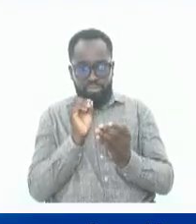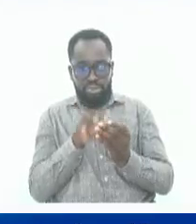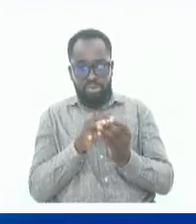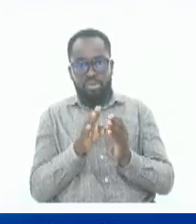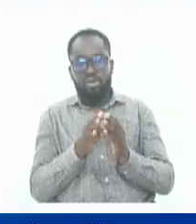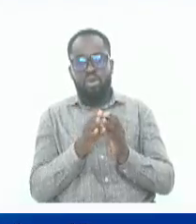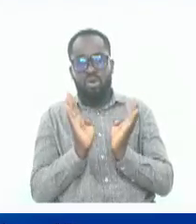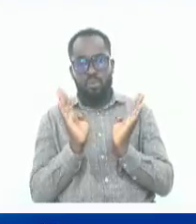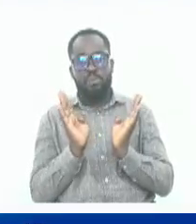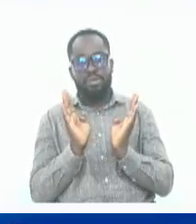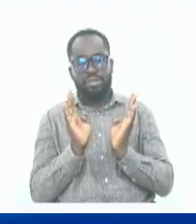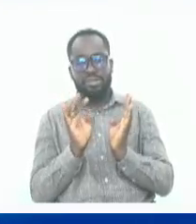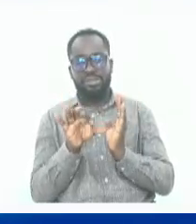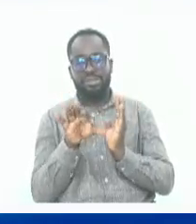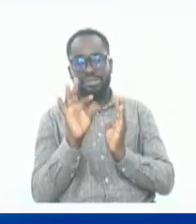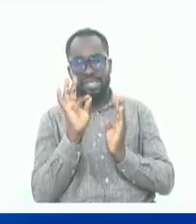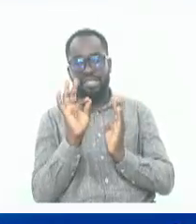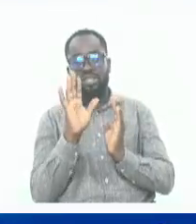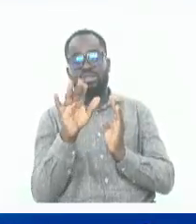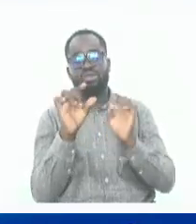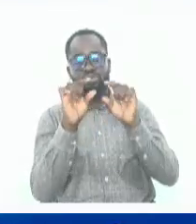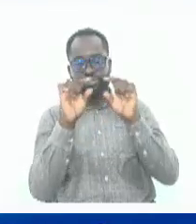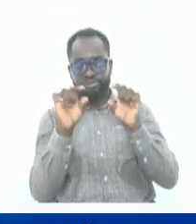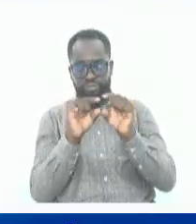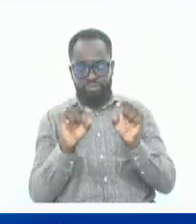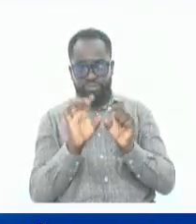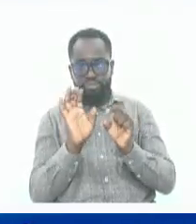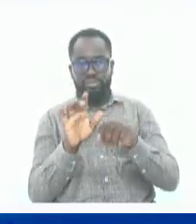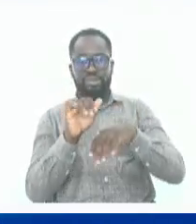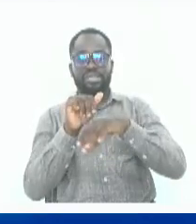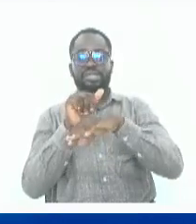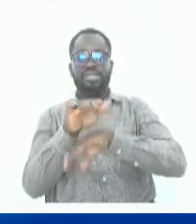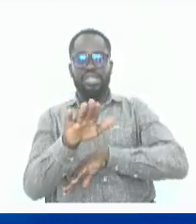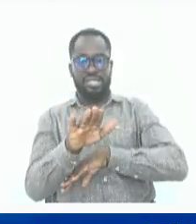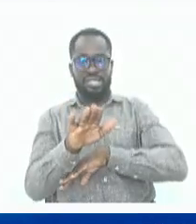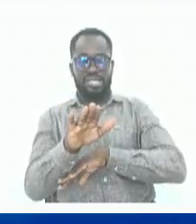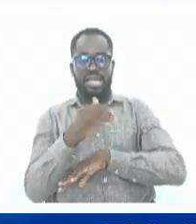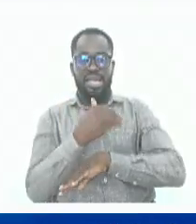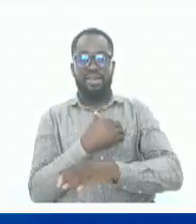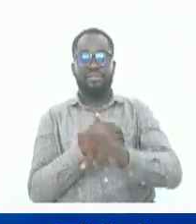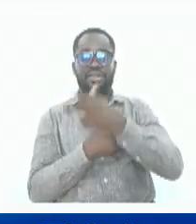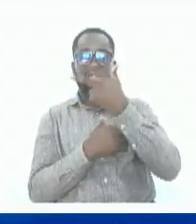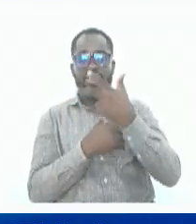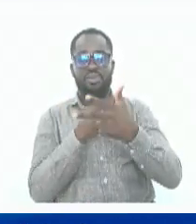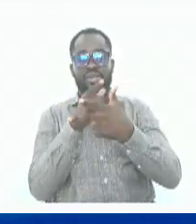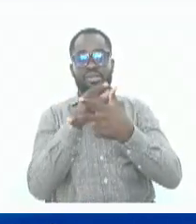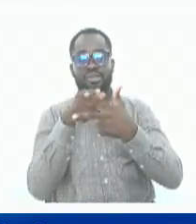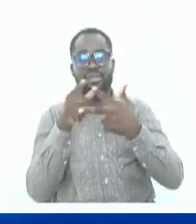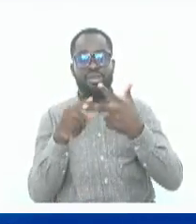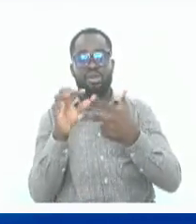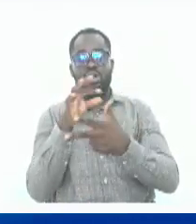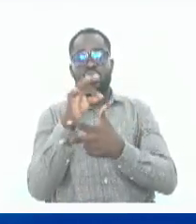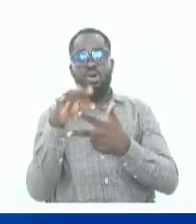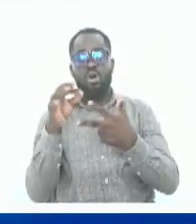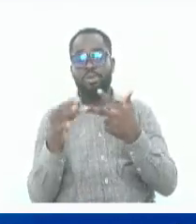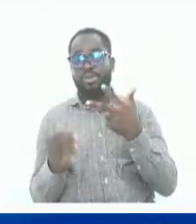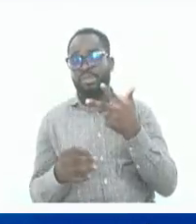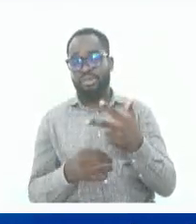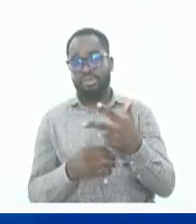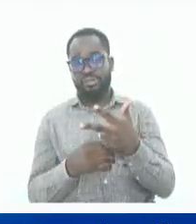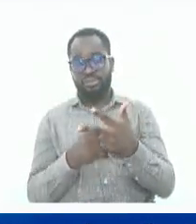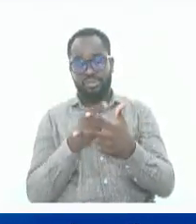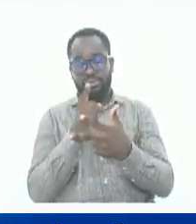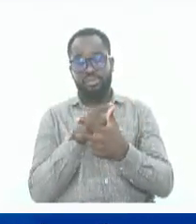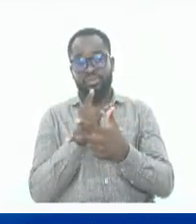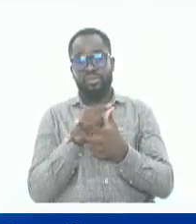you can now select your vote option and then click send. There are three voting options. Unit